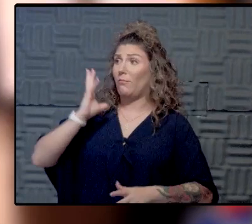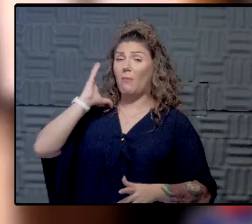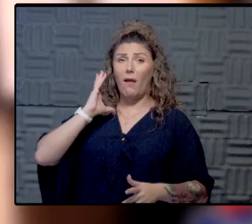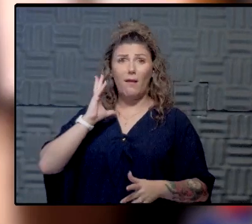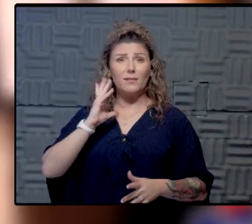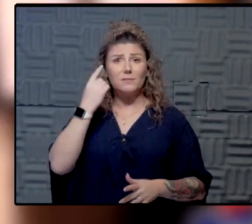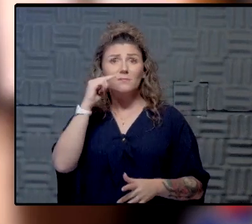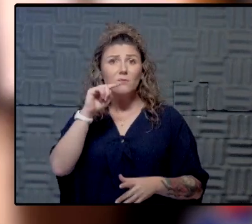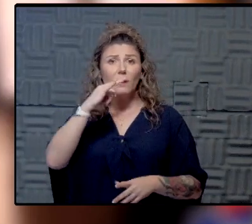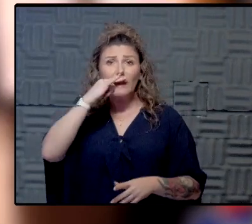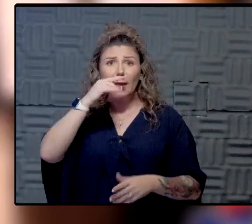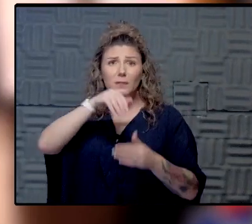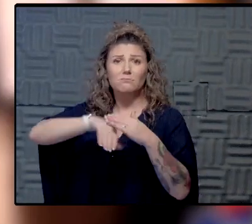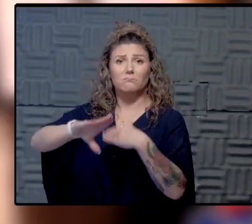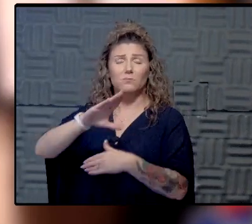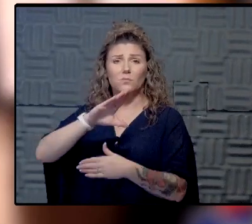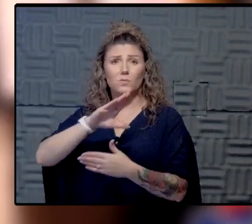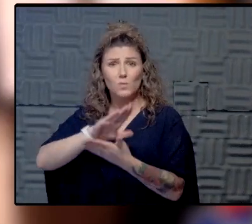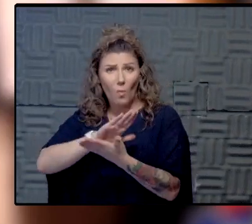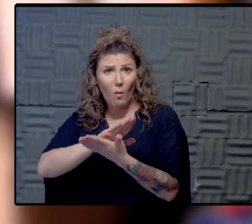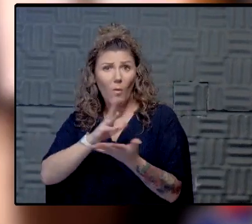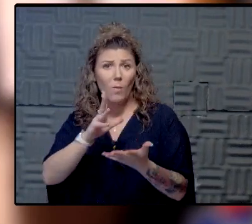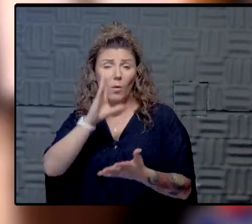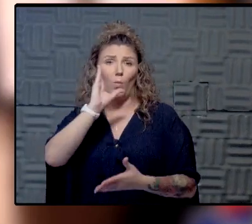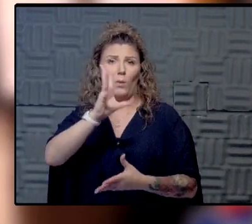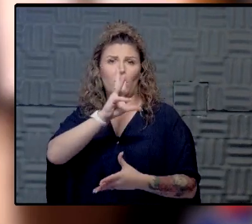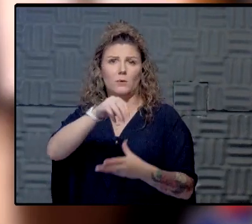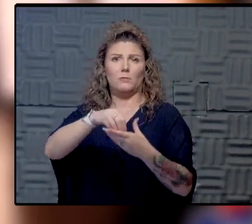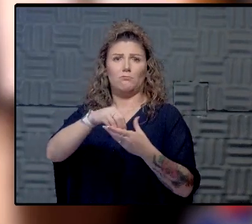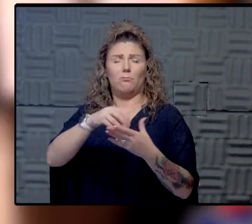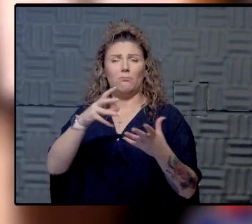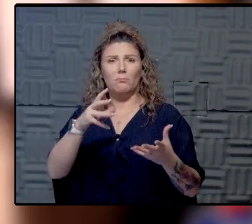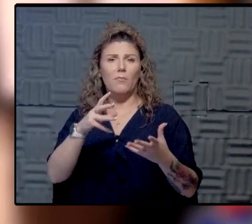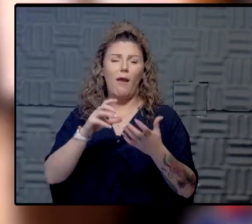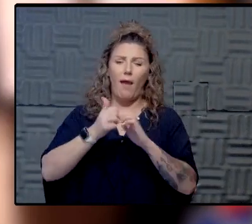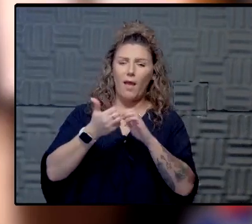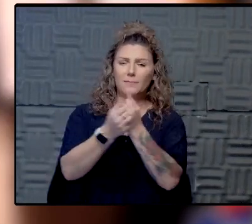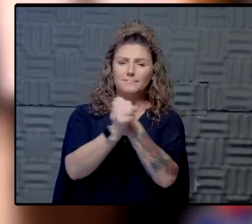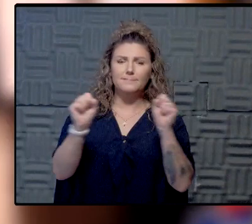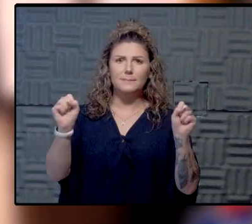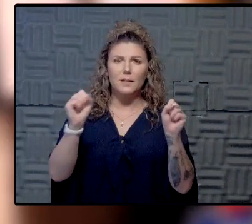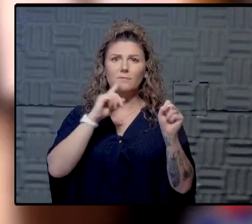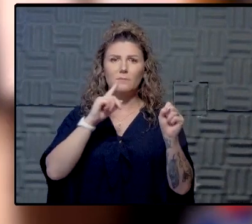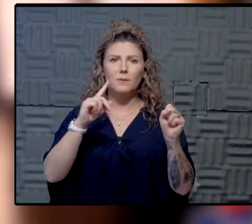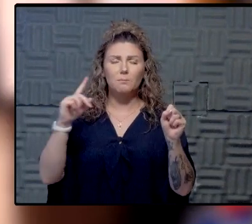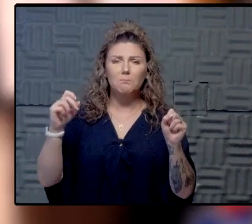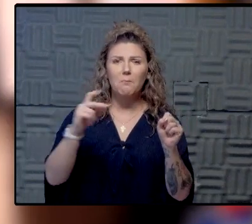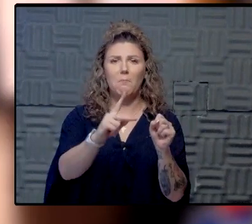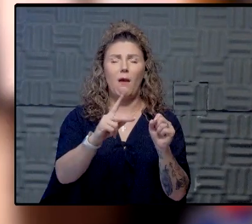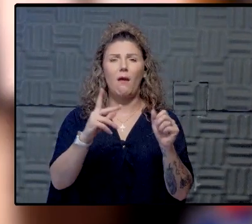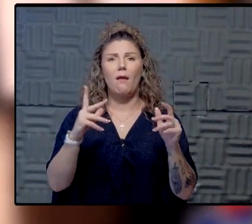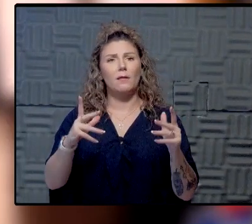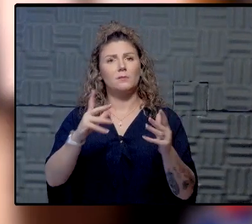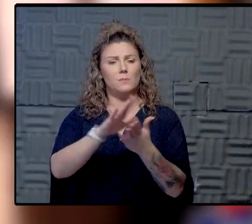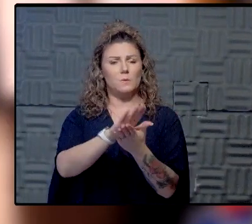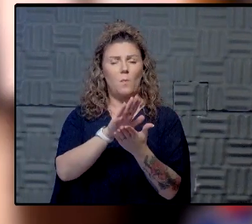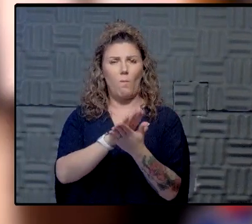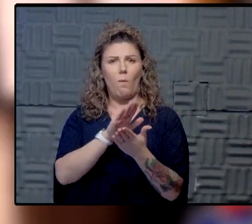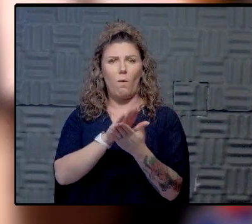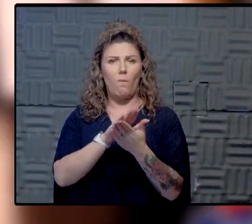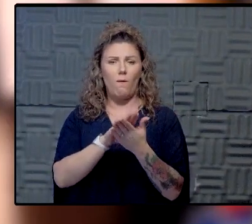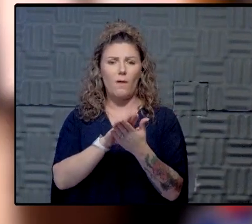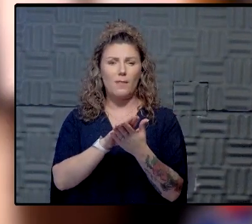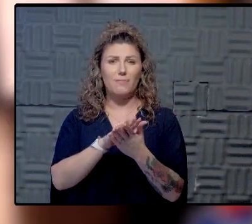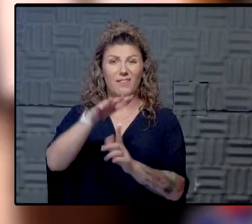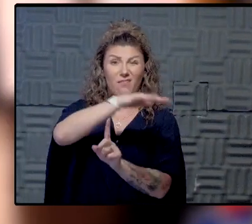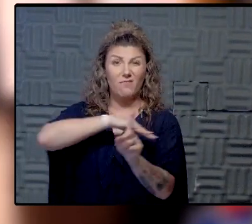school. So that's going to play into as well as how do we safely return to school, keep